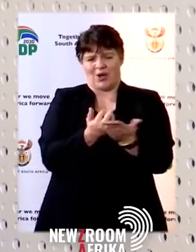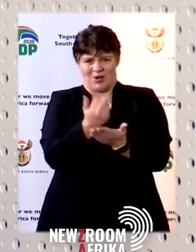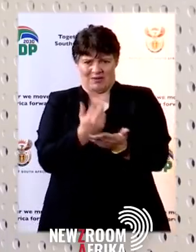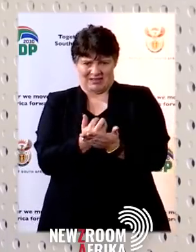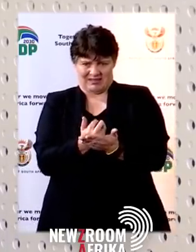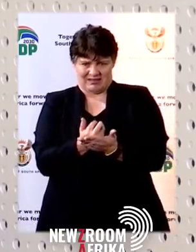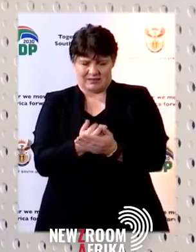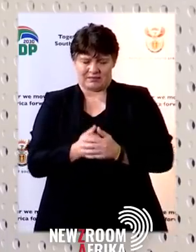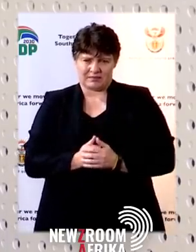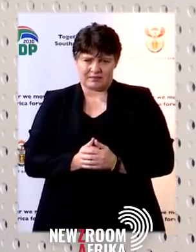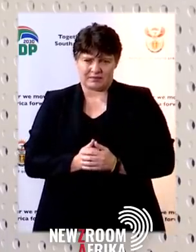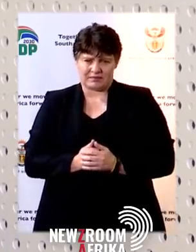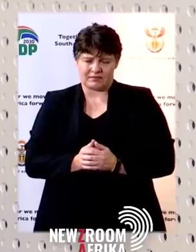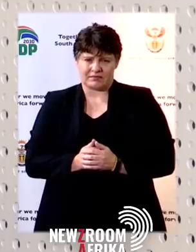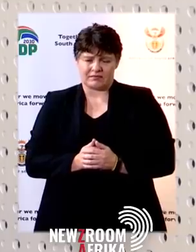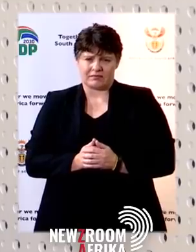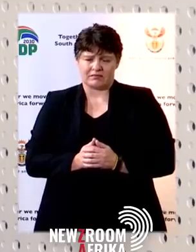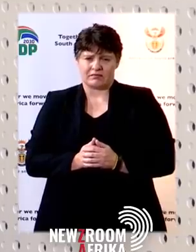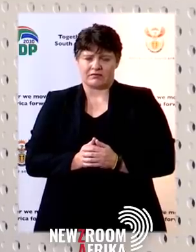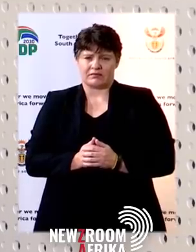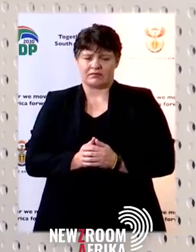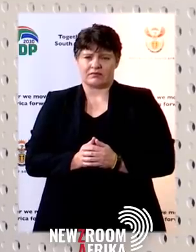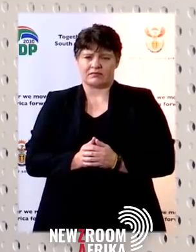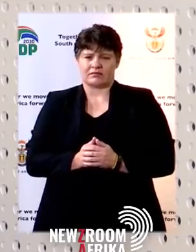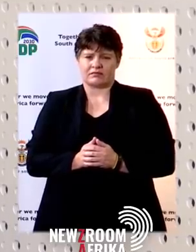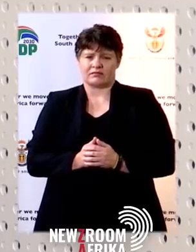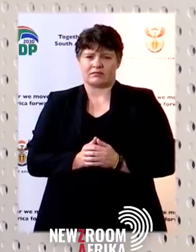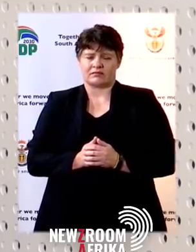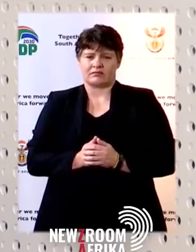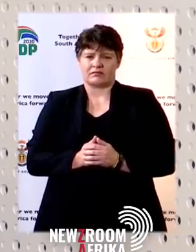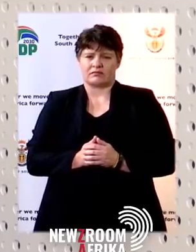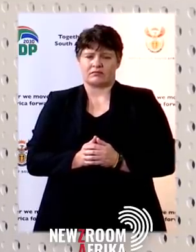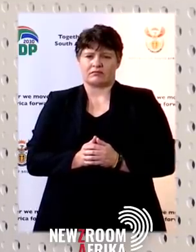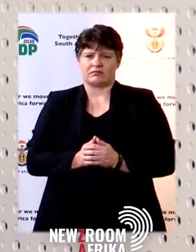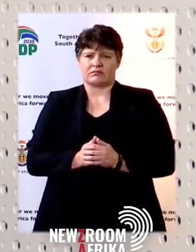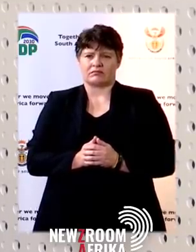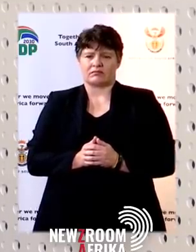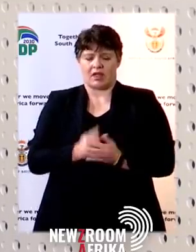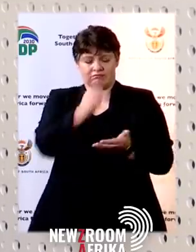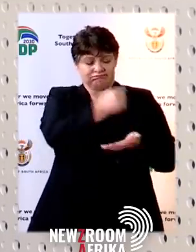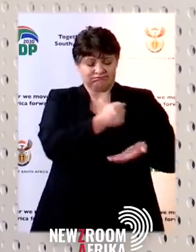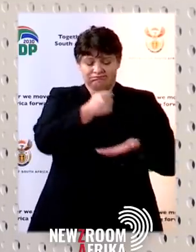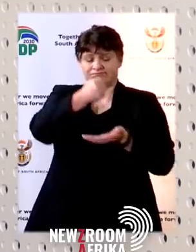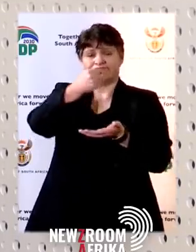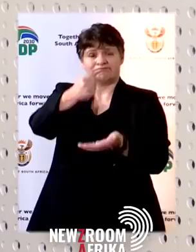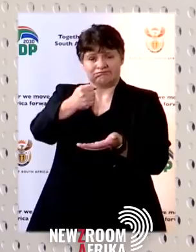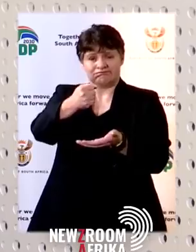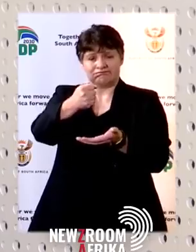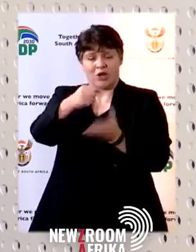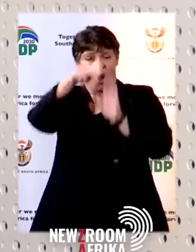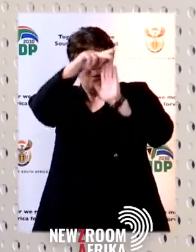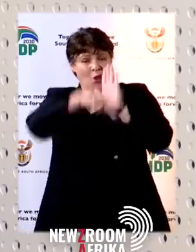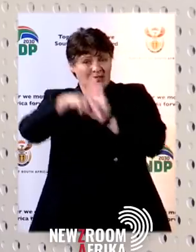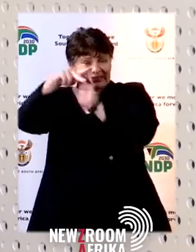economy. Our focus has been on how to use the levers of macroeconomic